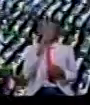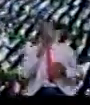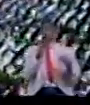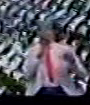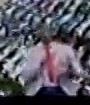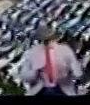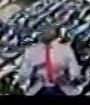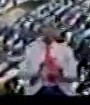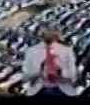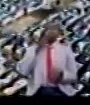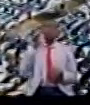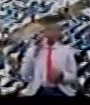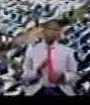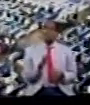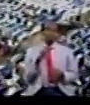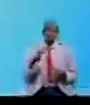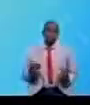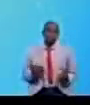I'm making reference to